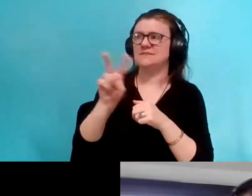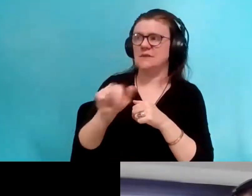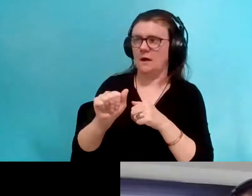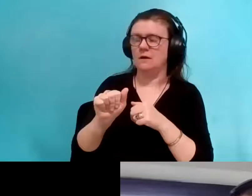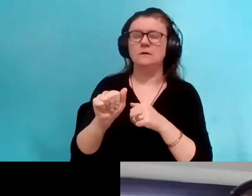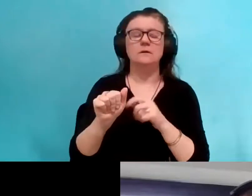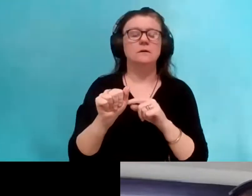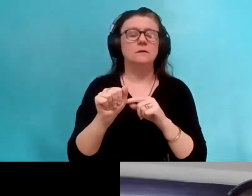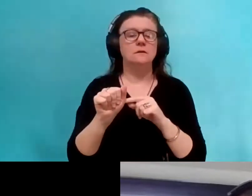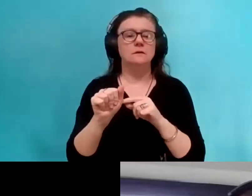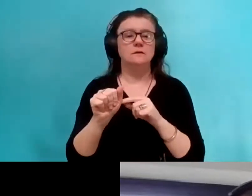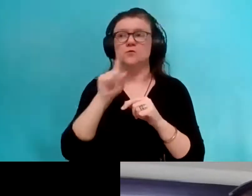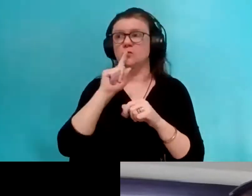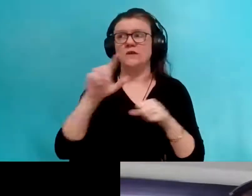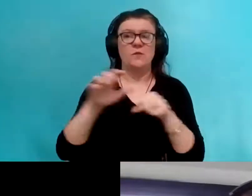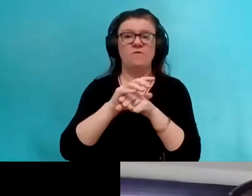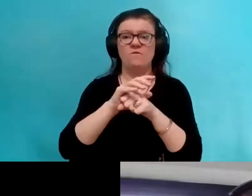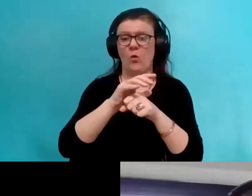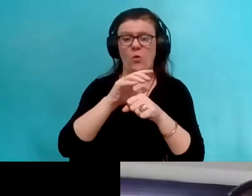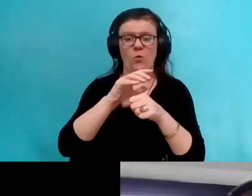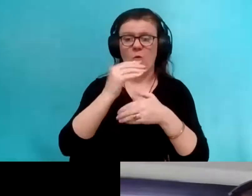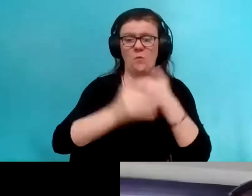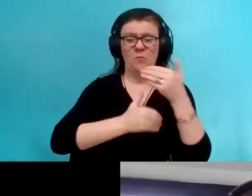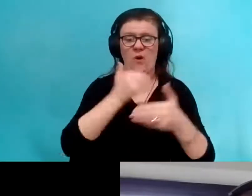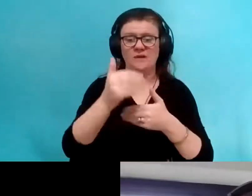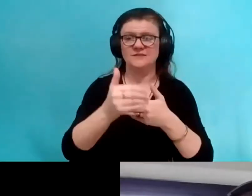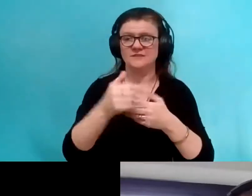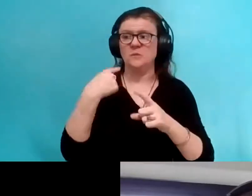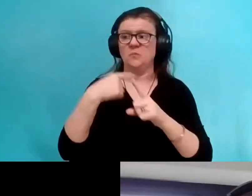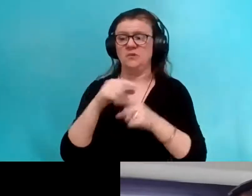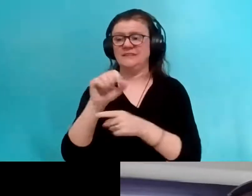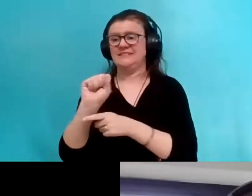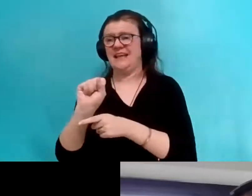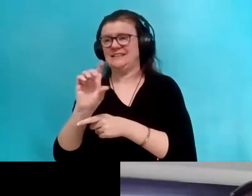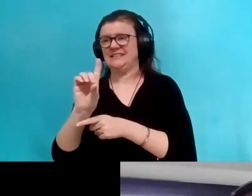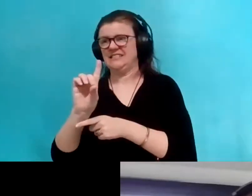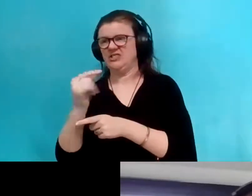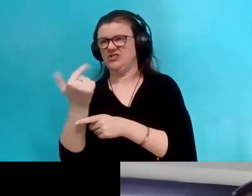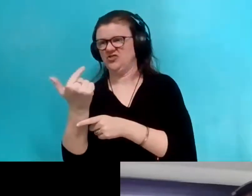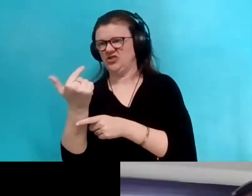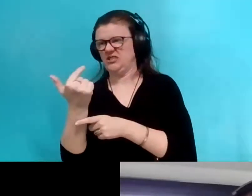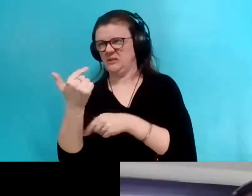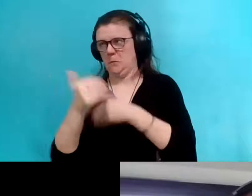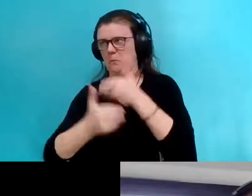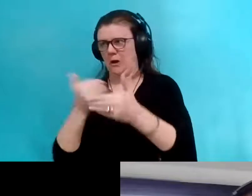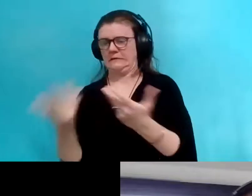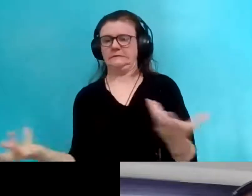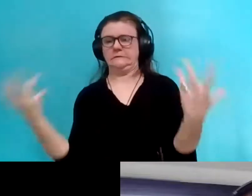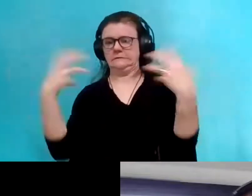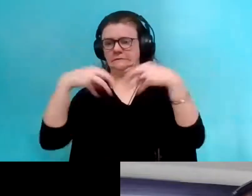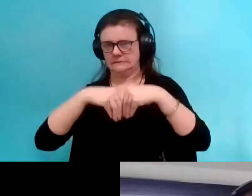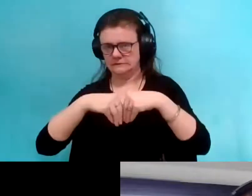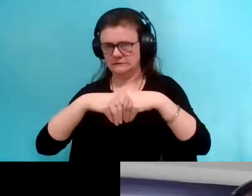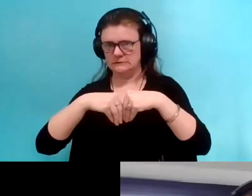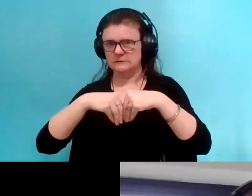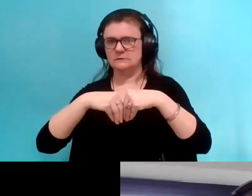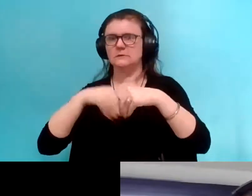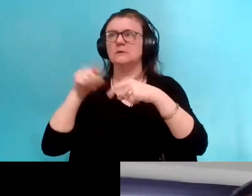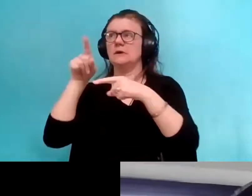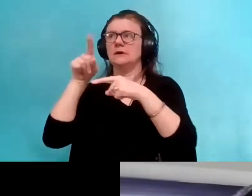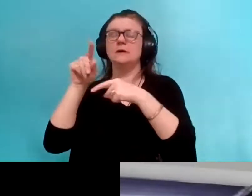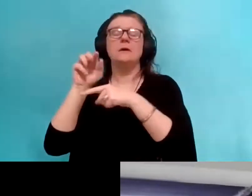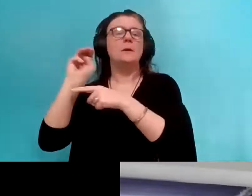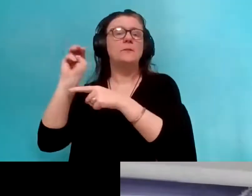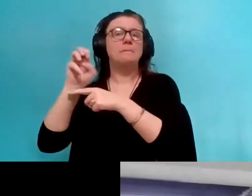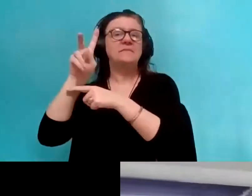integrate the whole process within the whole SDGs monitoring process in the country. And for that, we are collaborating with the Ministry of Planning and